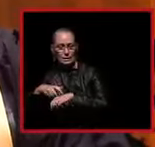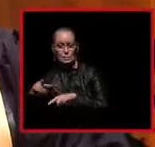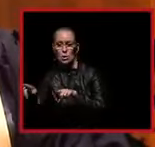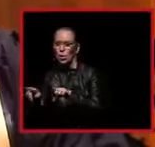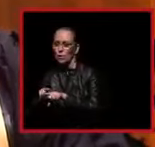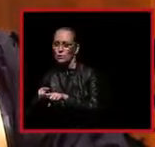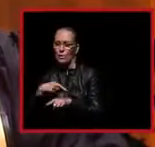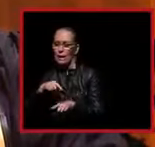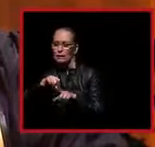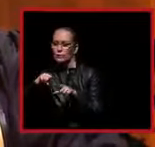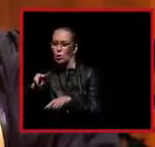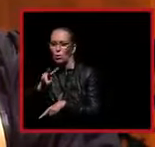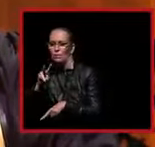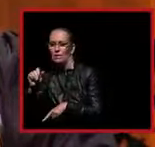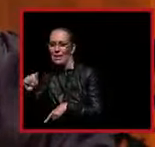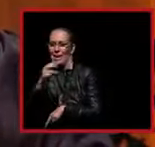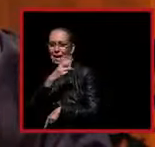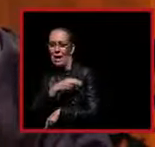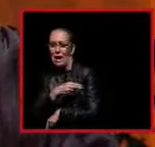I survived.